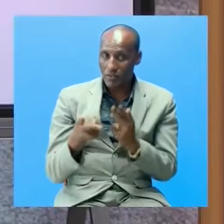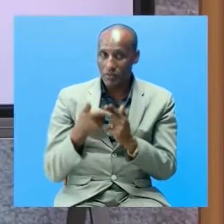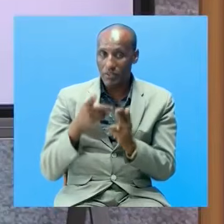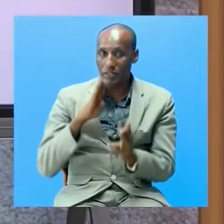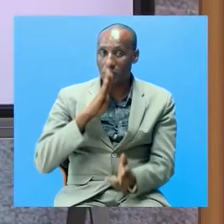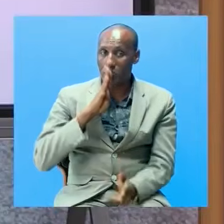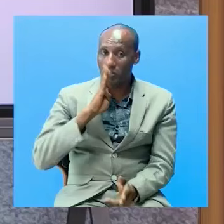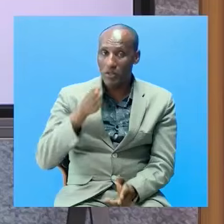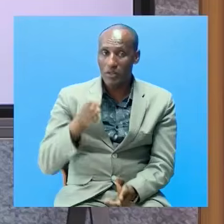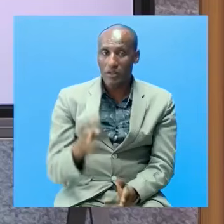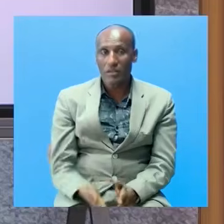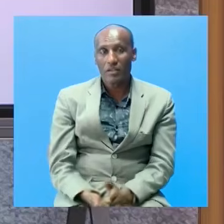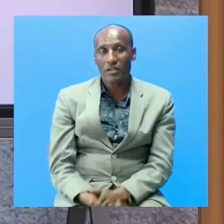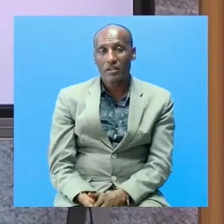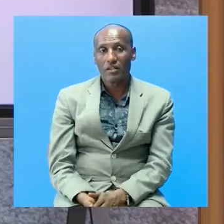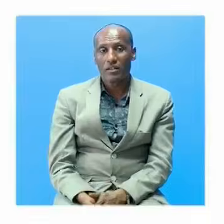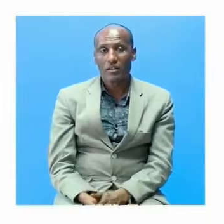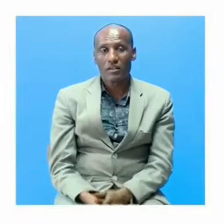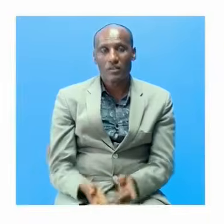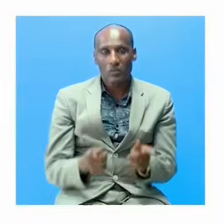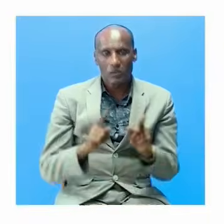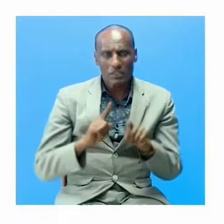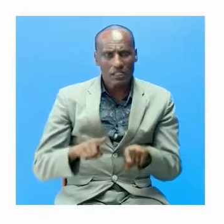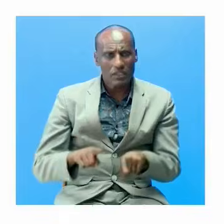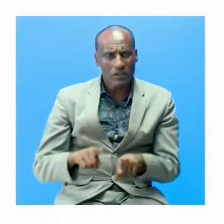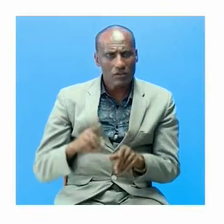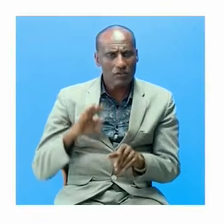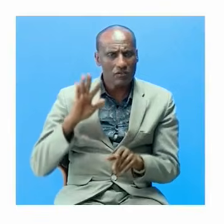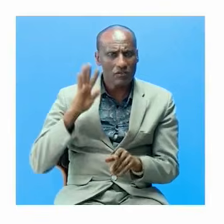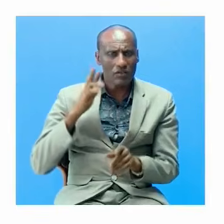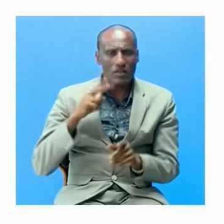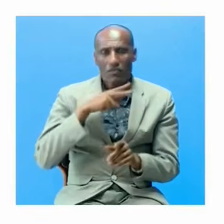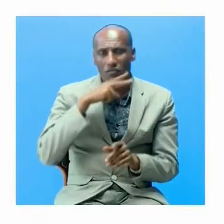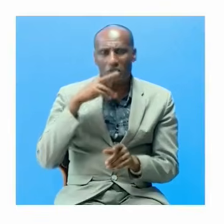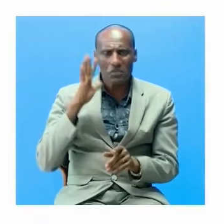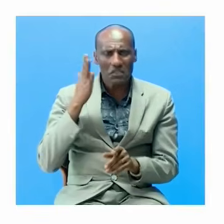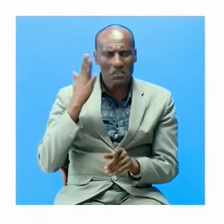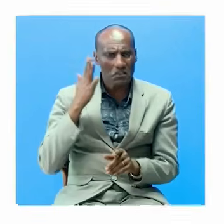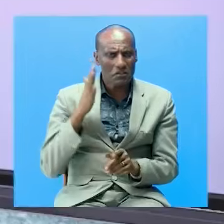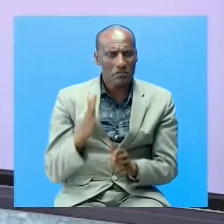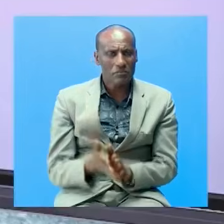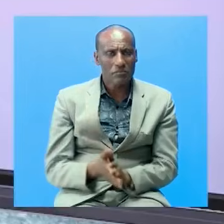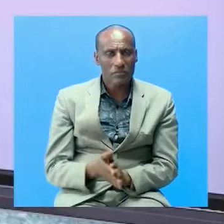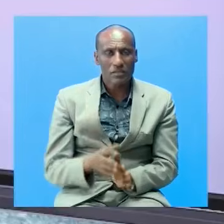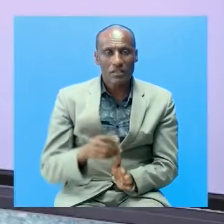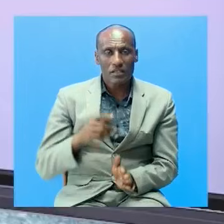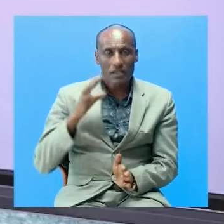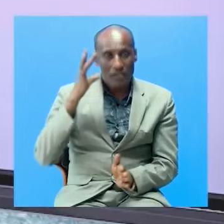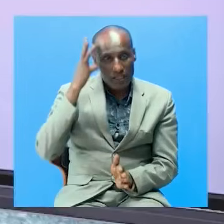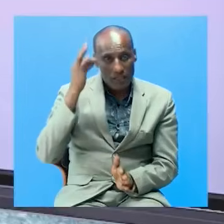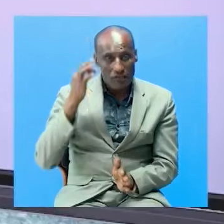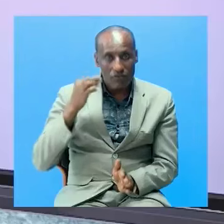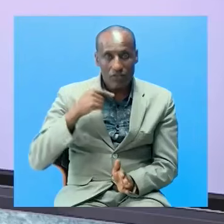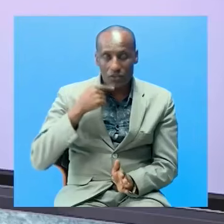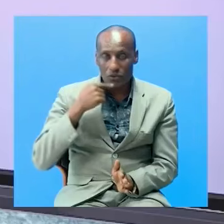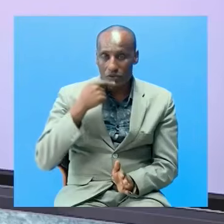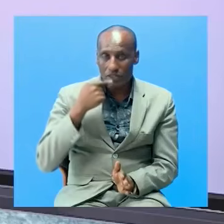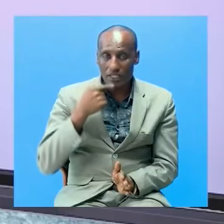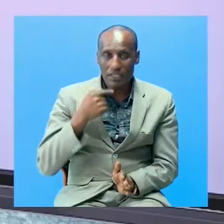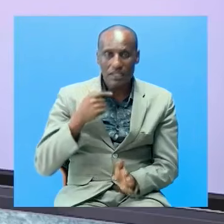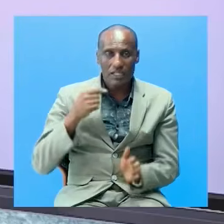here. Or on the third one, the same. Yes? Fortunately, we have also what? Be. What kind of verbs are